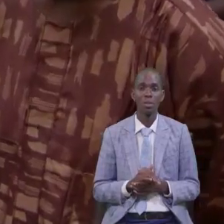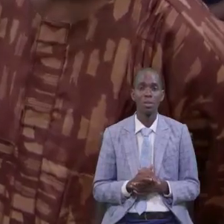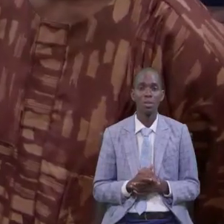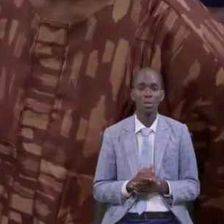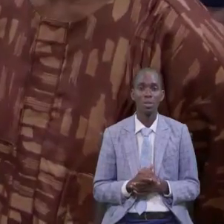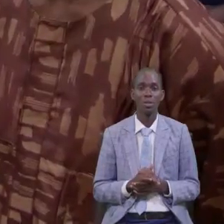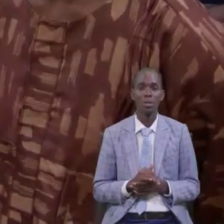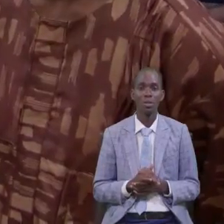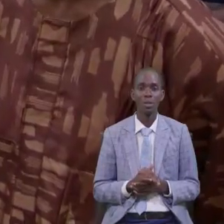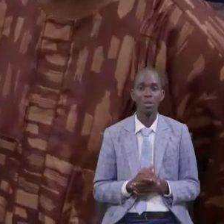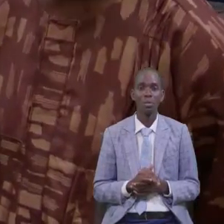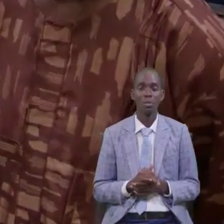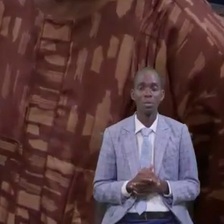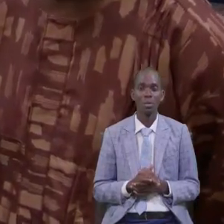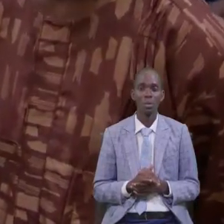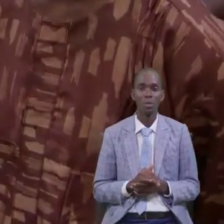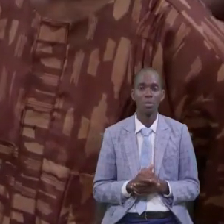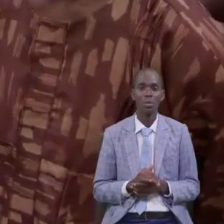Peculiar